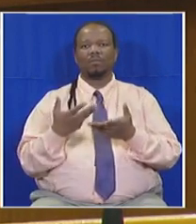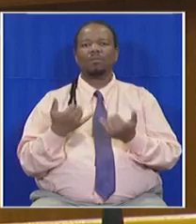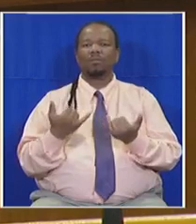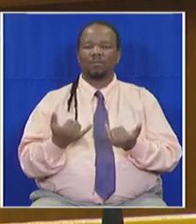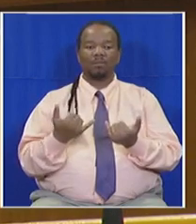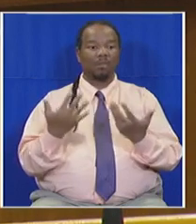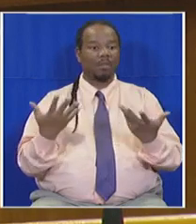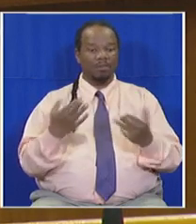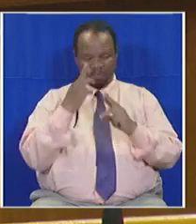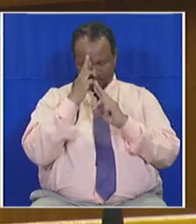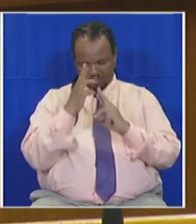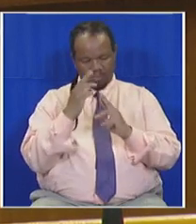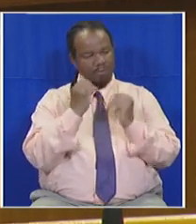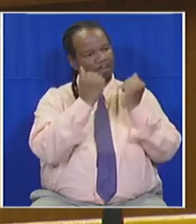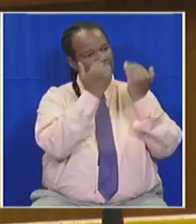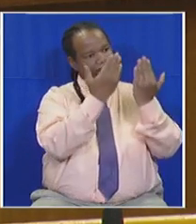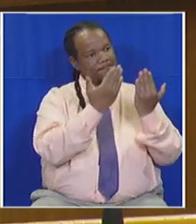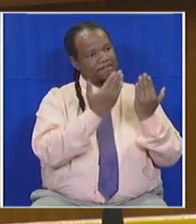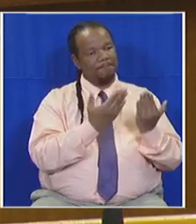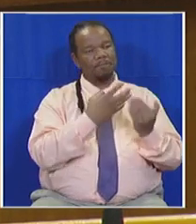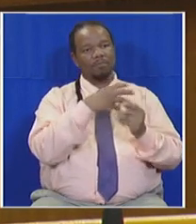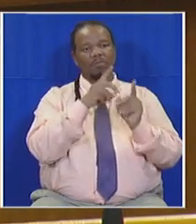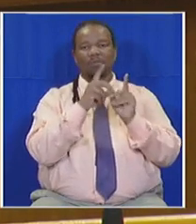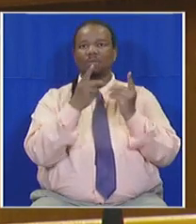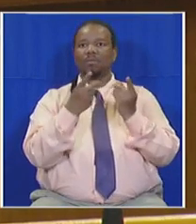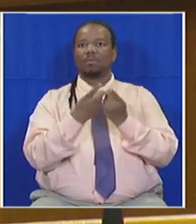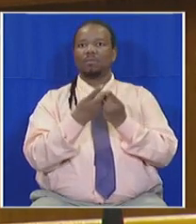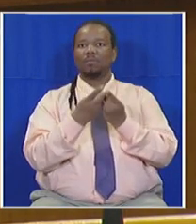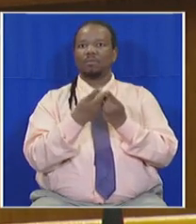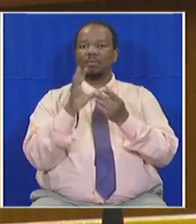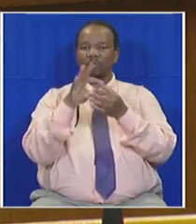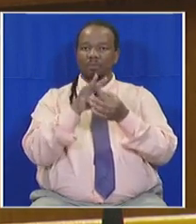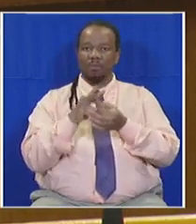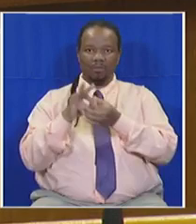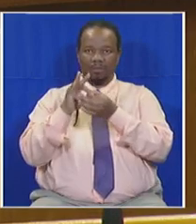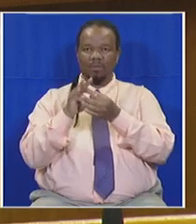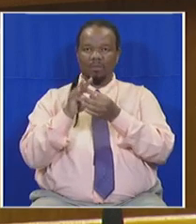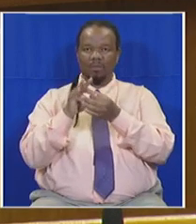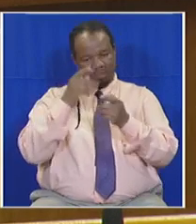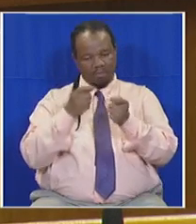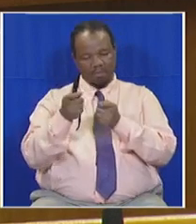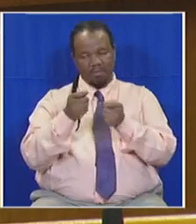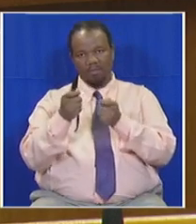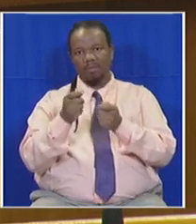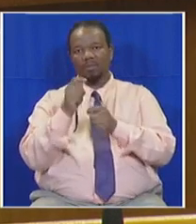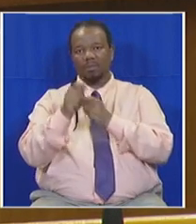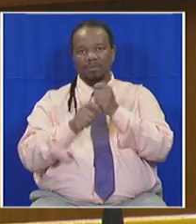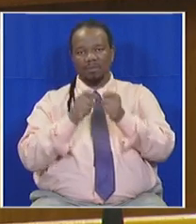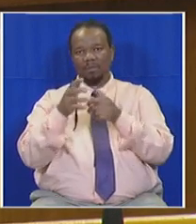budget vote of the Ministry of Cooperative Governance and Traditional Affairs. In his now famous